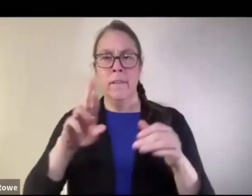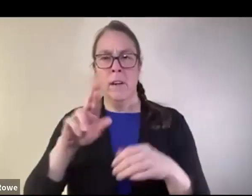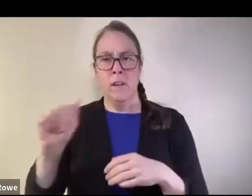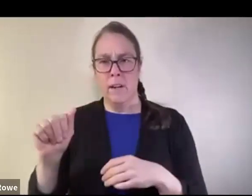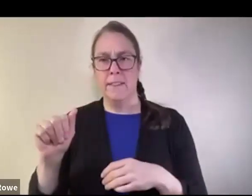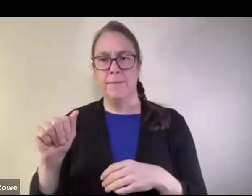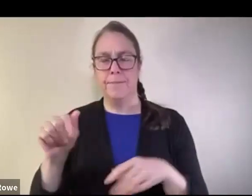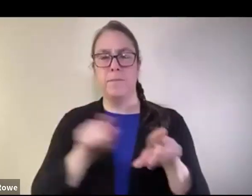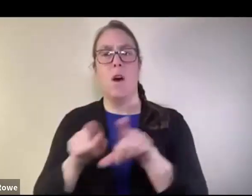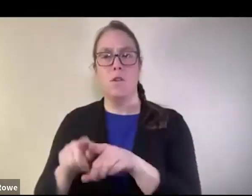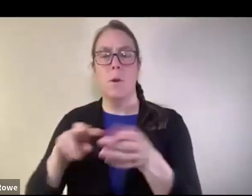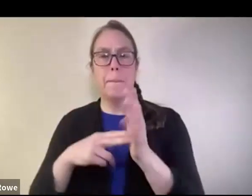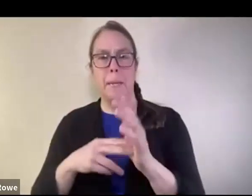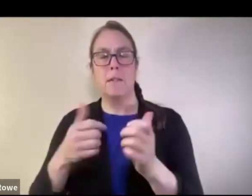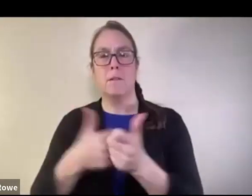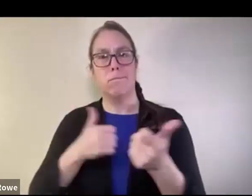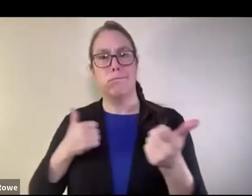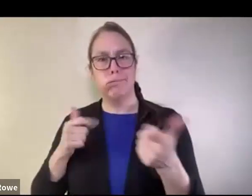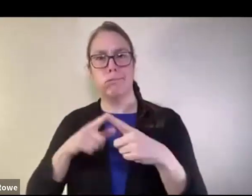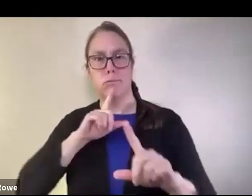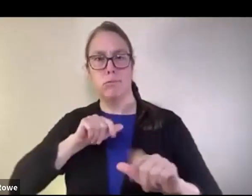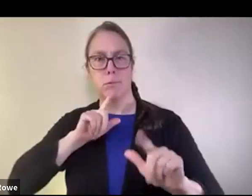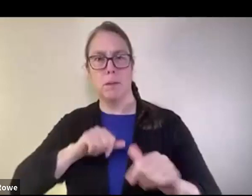which also creates slow responses.